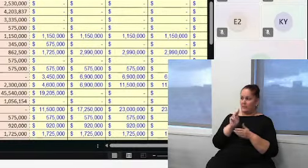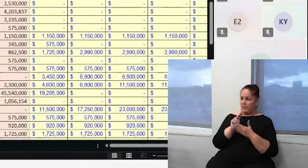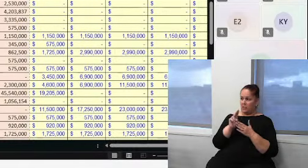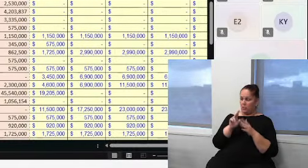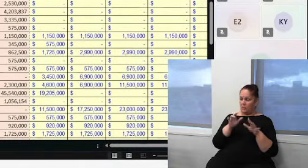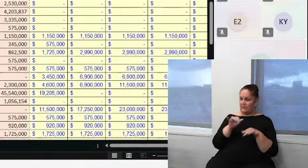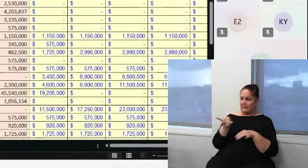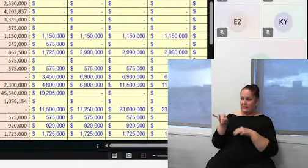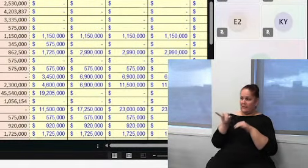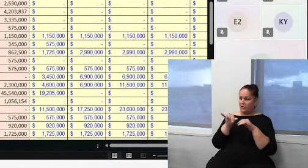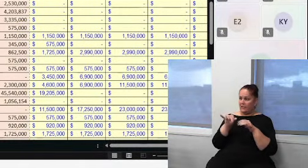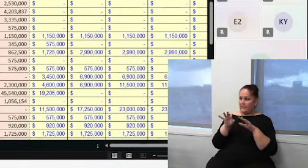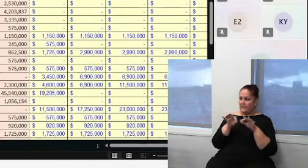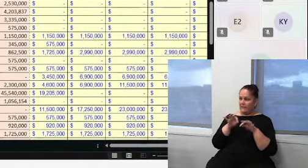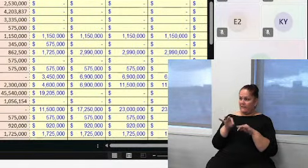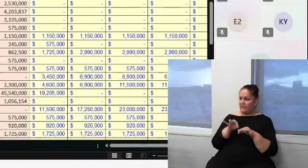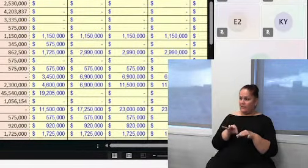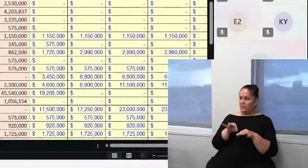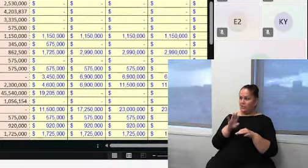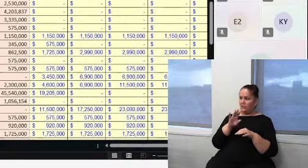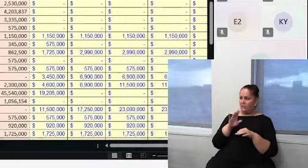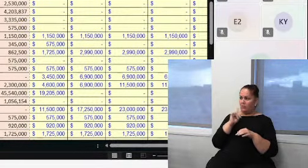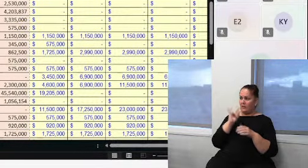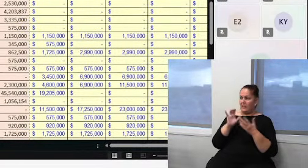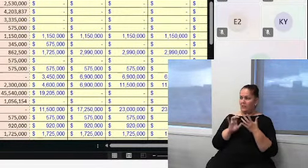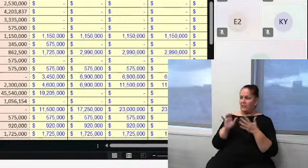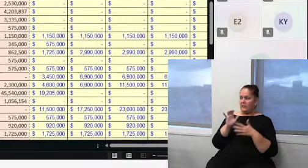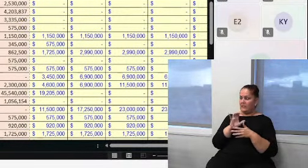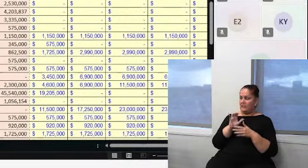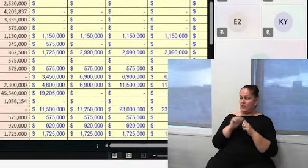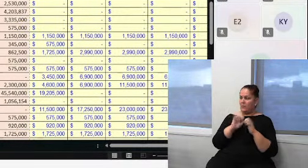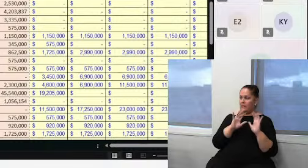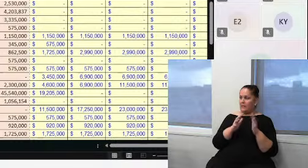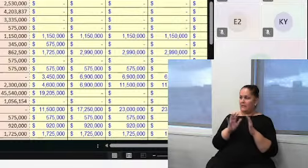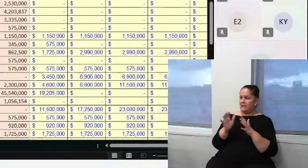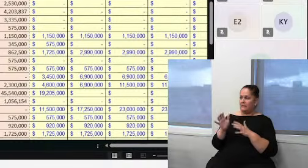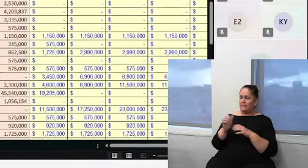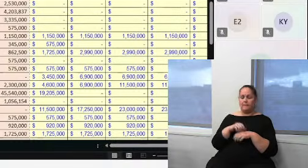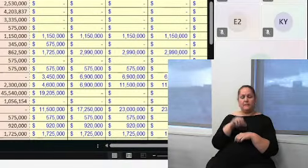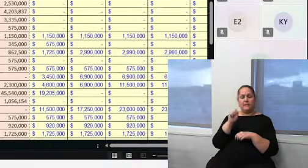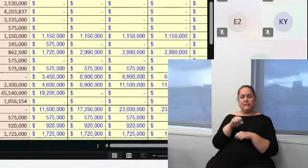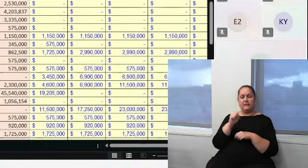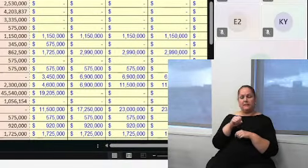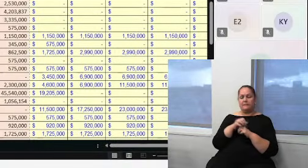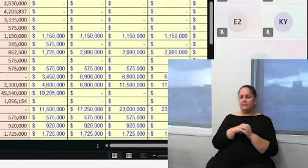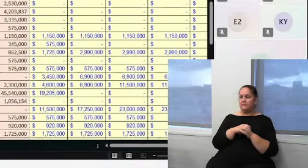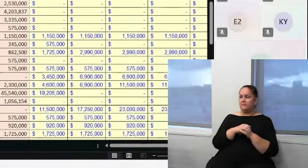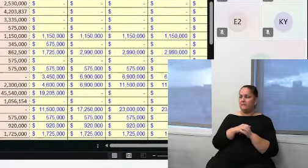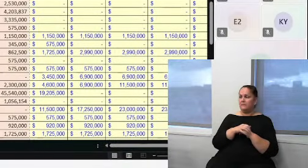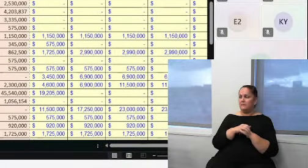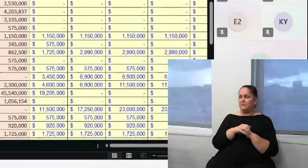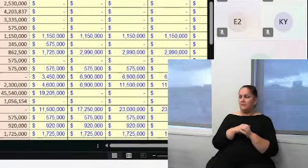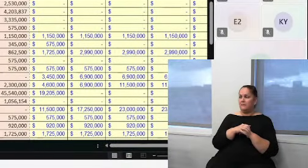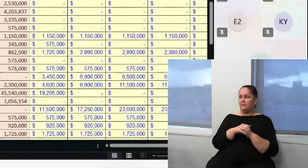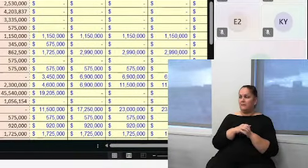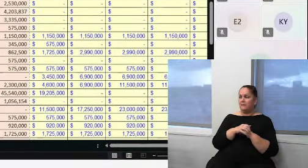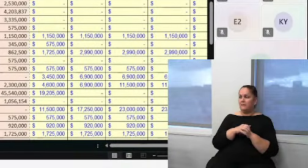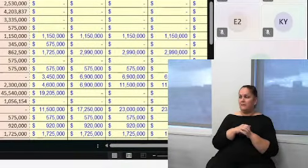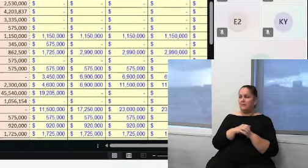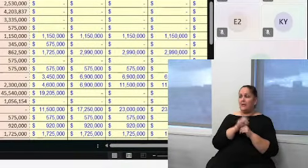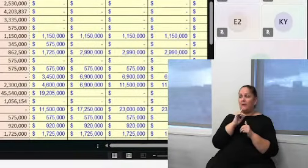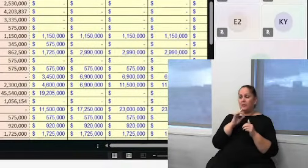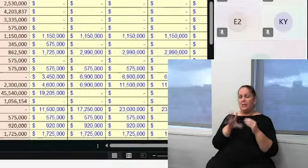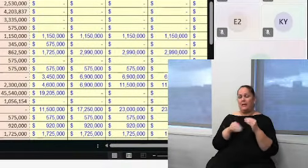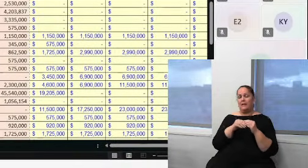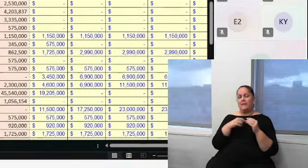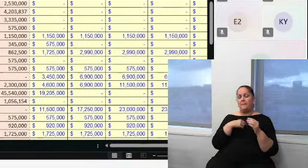Does Luma use standardized definitions for these criteria when classifying projects? Yes. And I'll